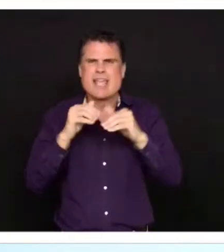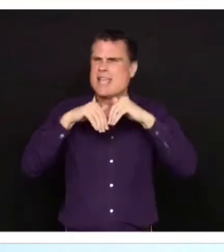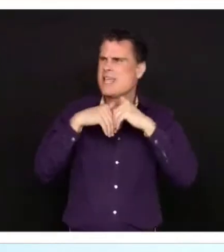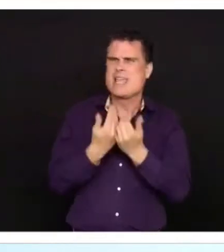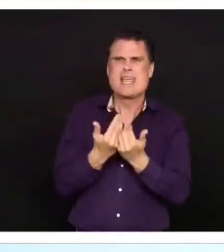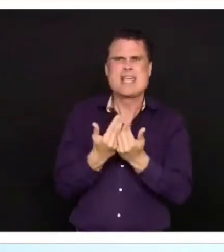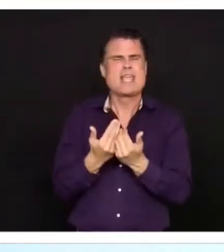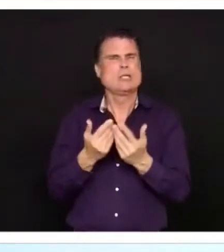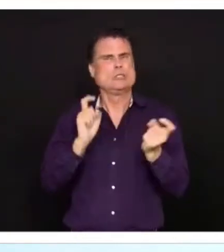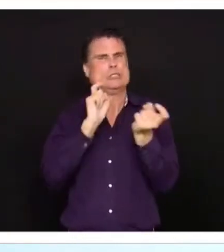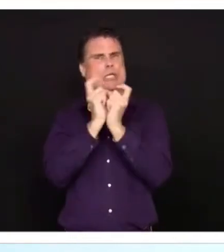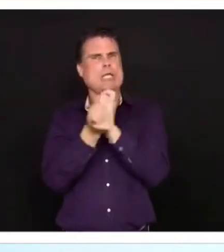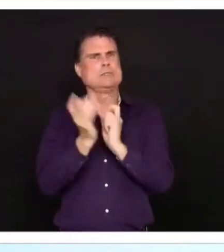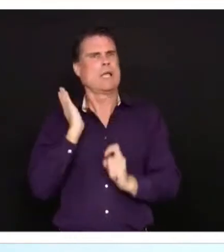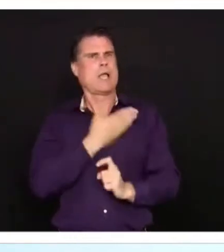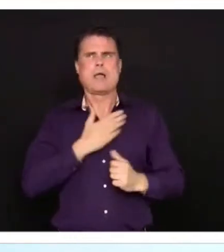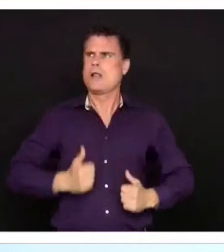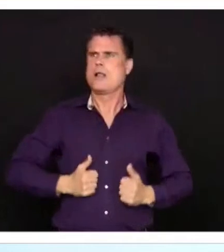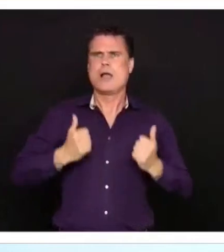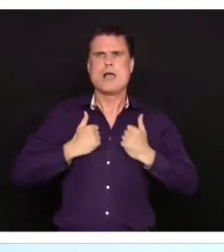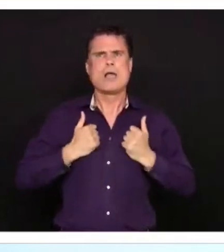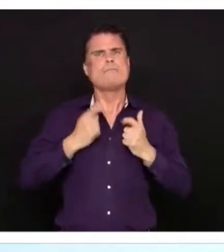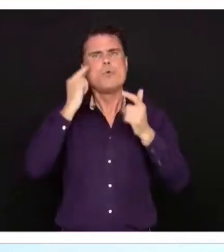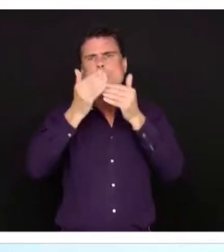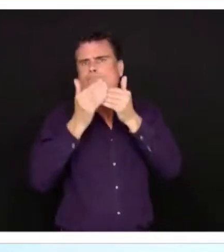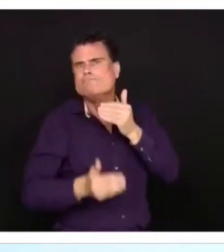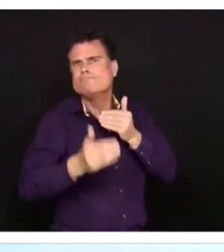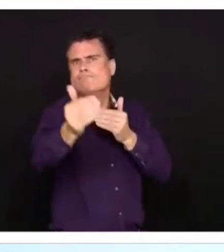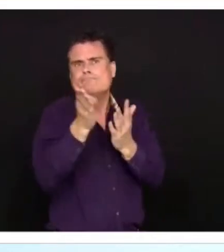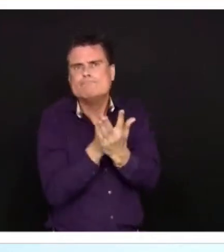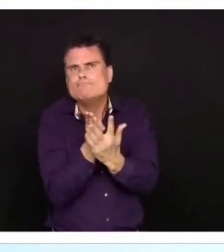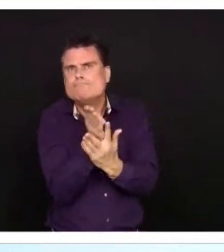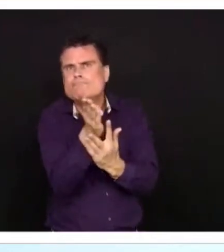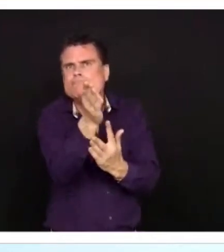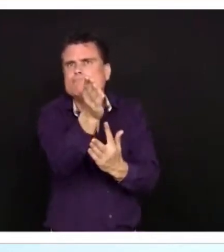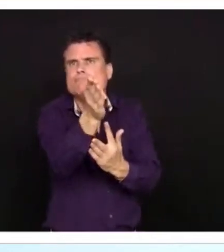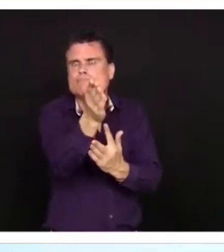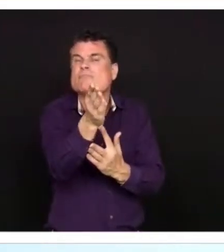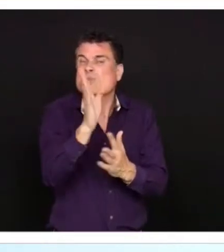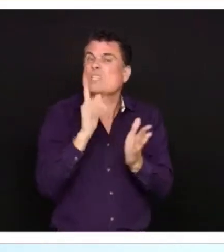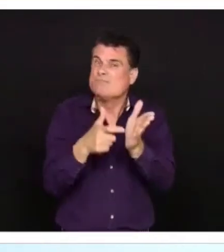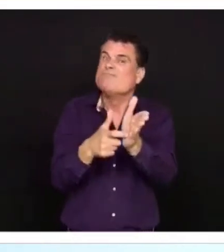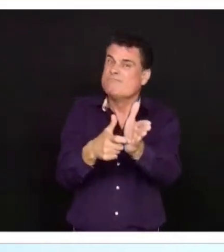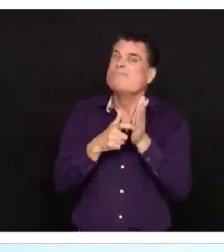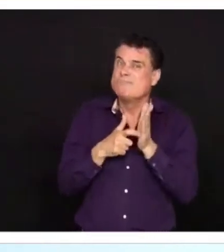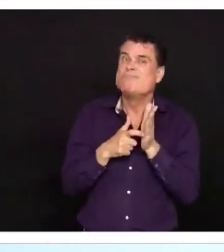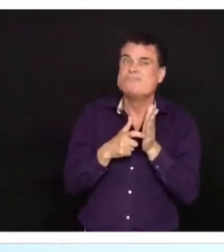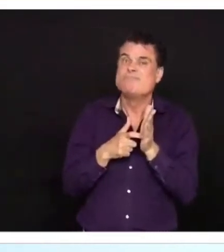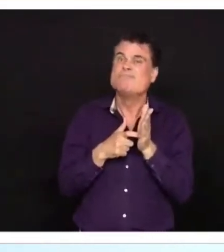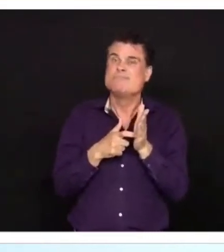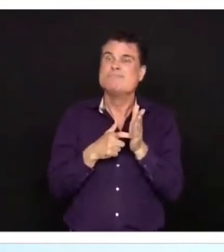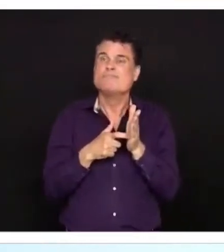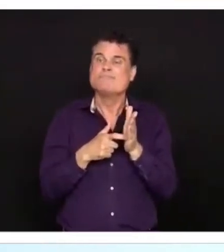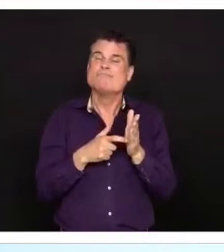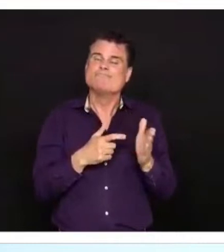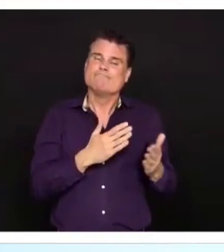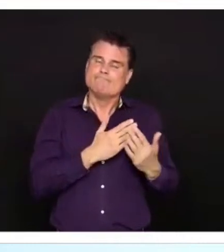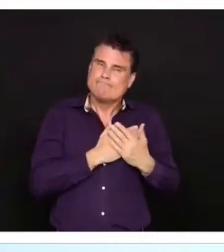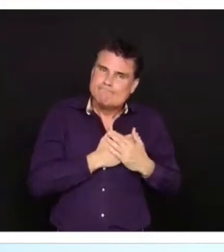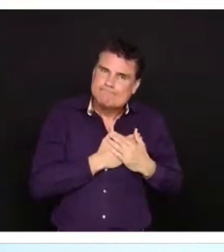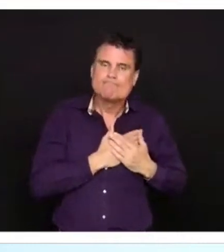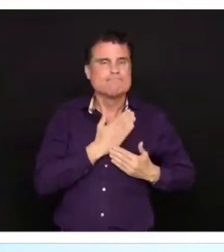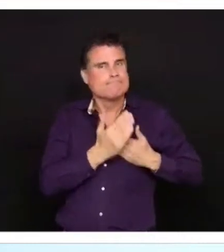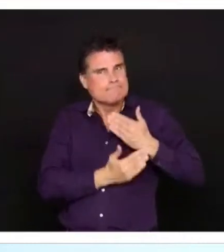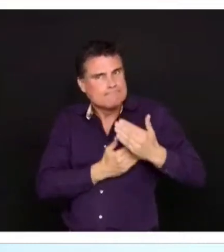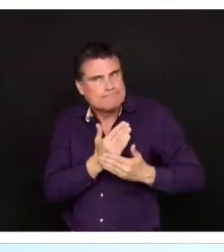don't lose the gains we've made. Led by the Premier and across all our ministries of government, led by Dr. Bonnie Henry and her senior public